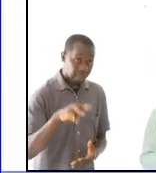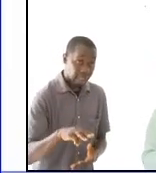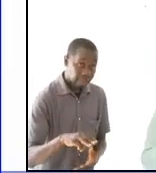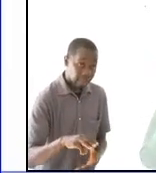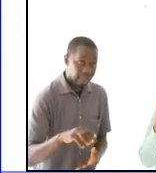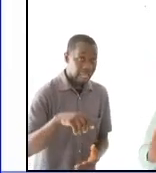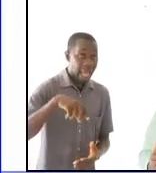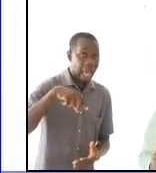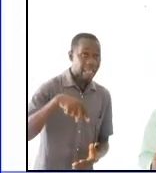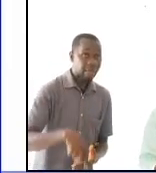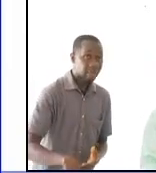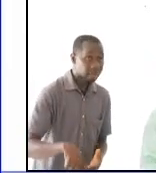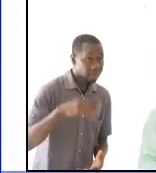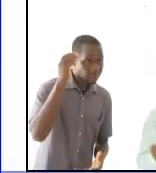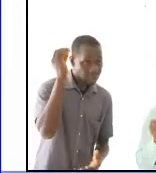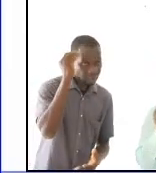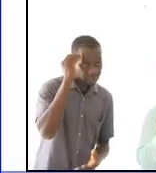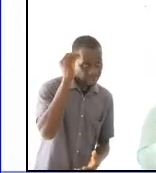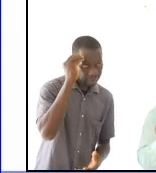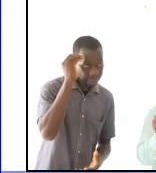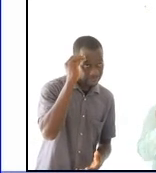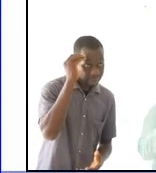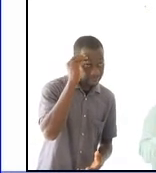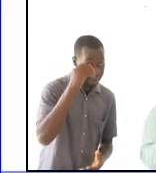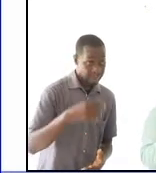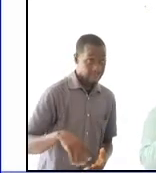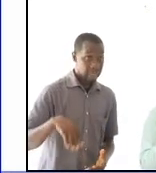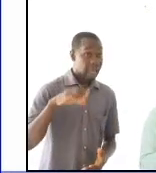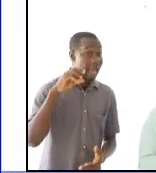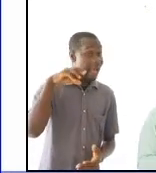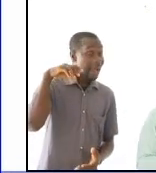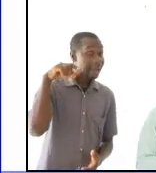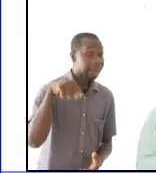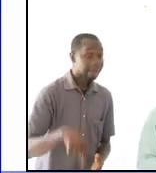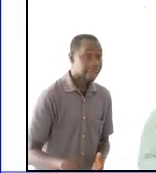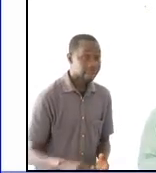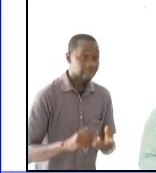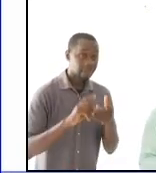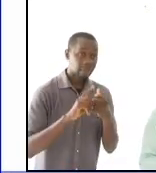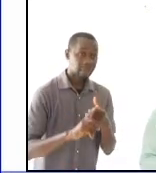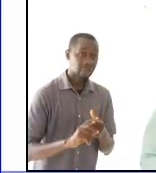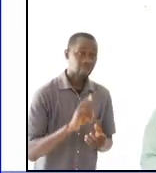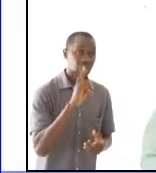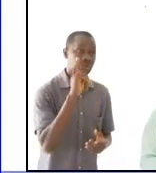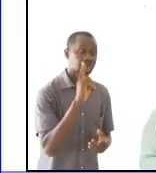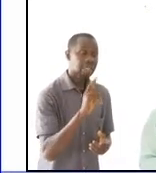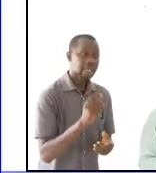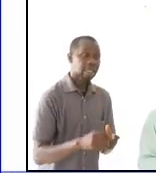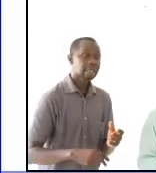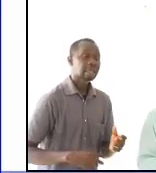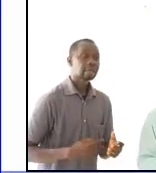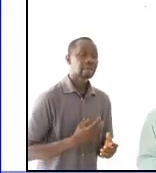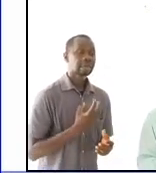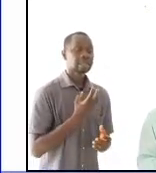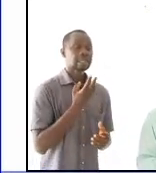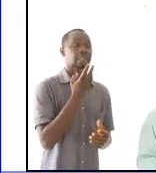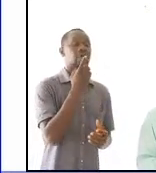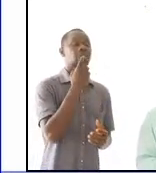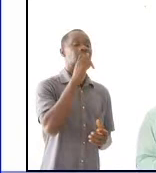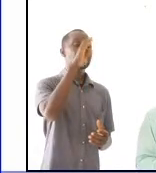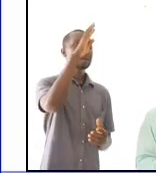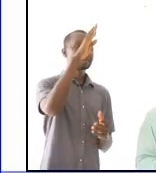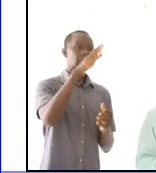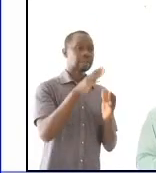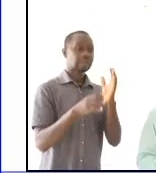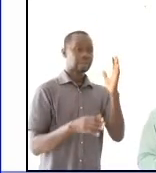and the pelvis. You need to remember that. Now the pelvis is connected to the ureter that takes the blood down, if you look at the left,